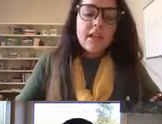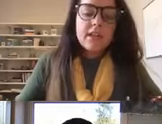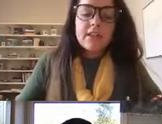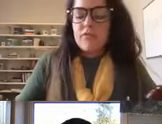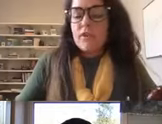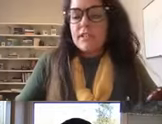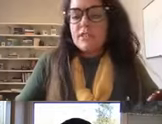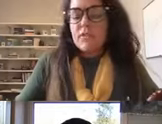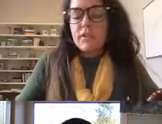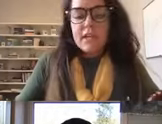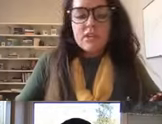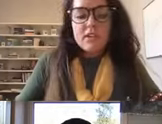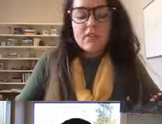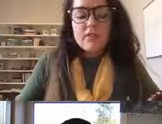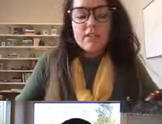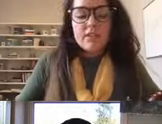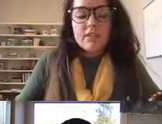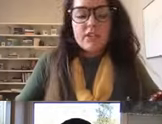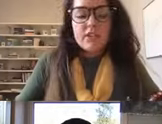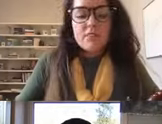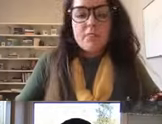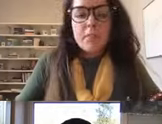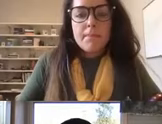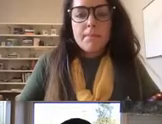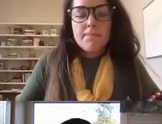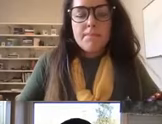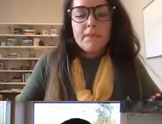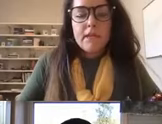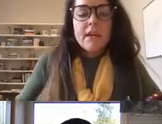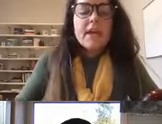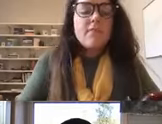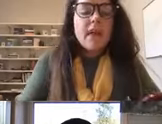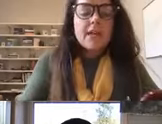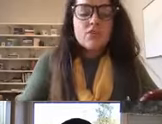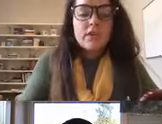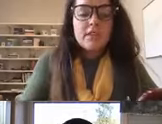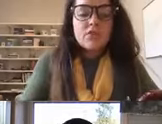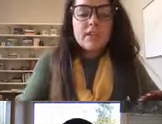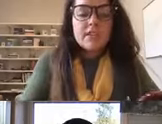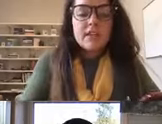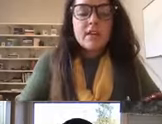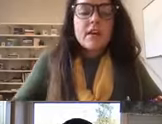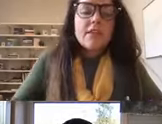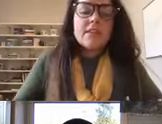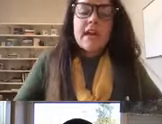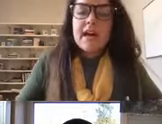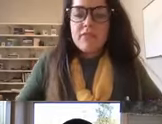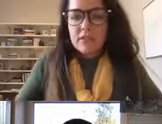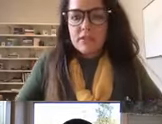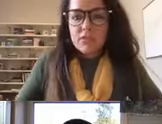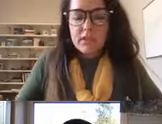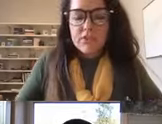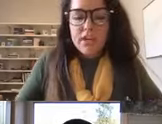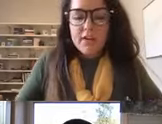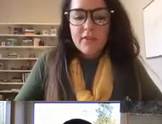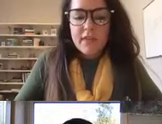were likely for insubordination or desertion. In May 2020, the staff of the